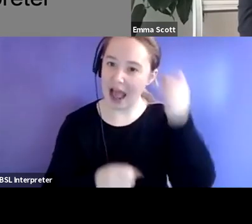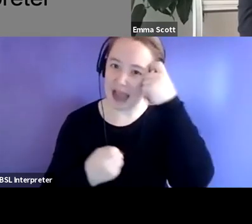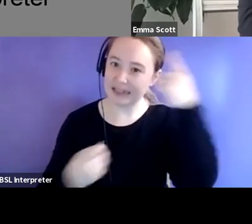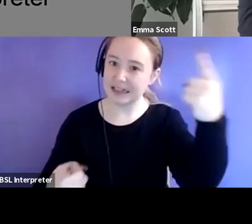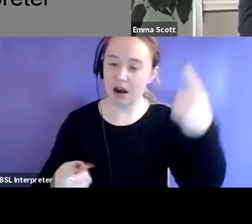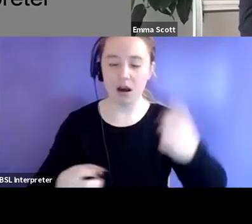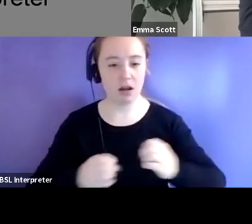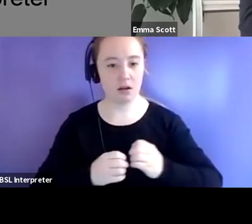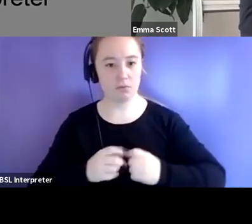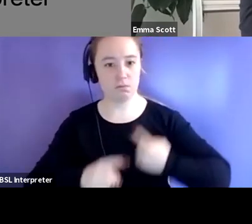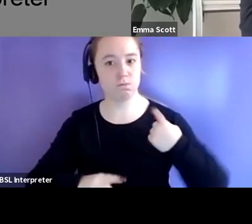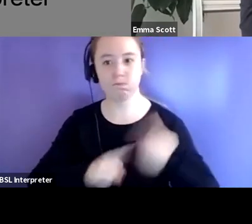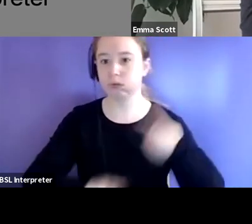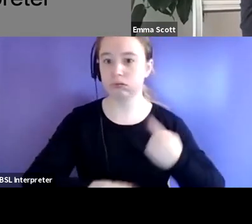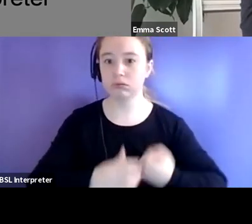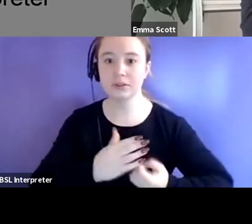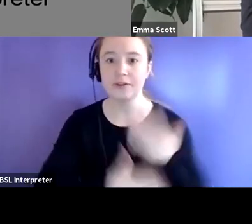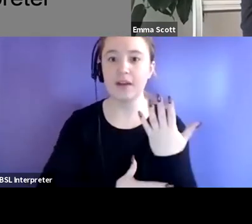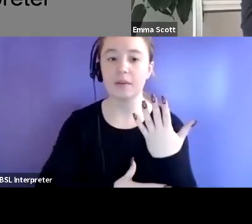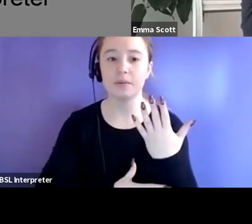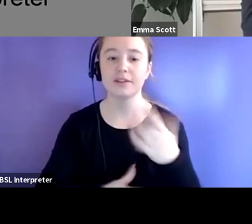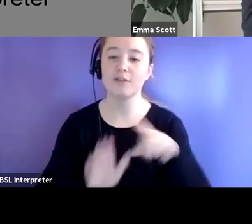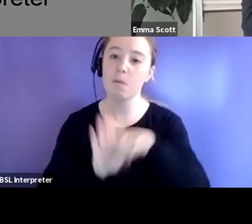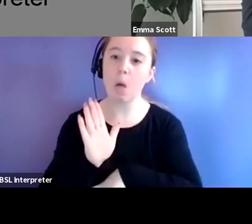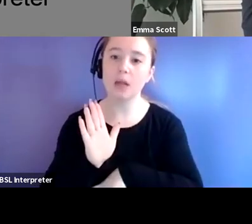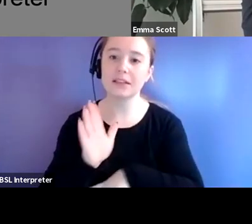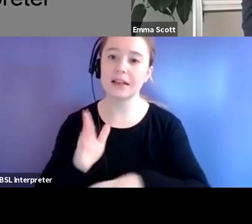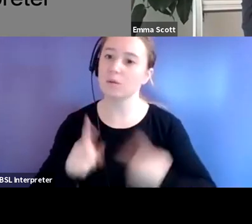the concept coming forward as a policy idea,